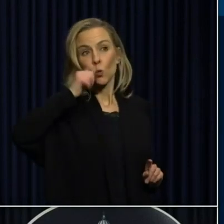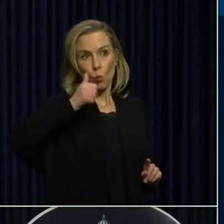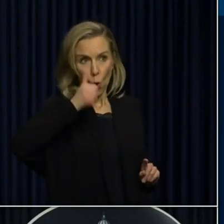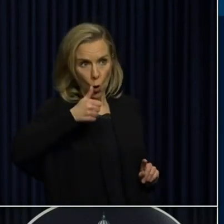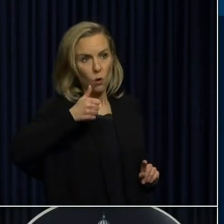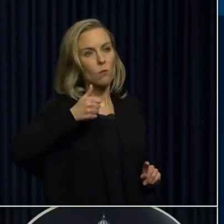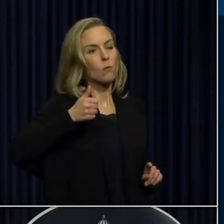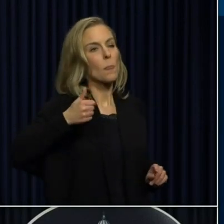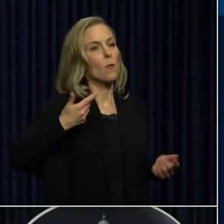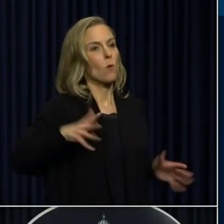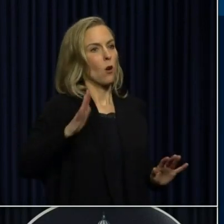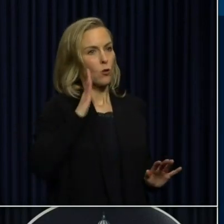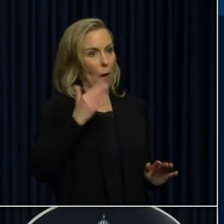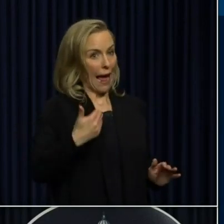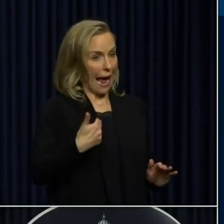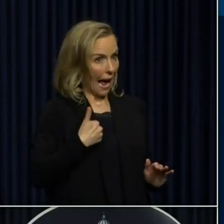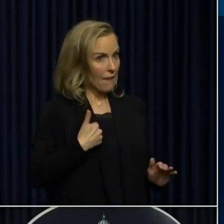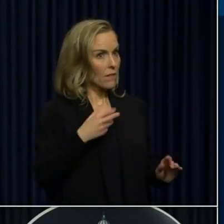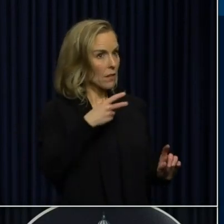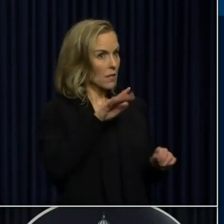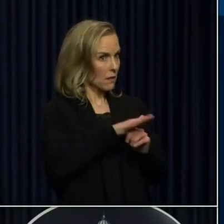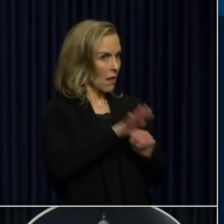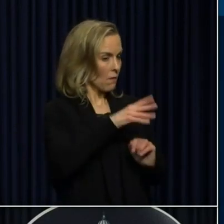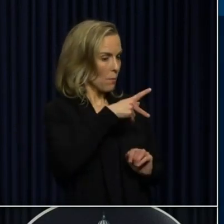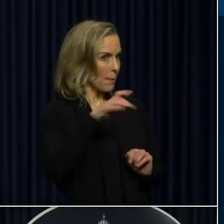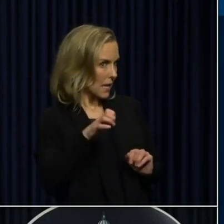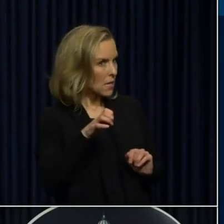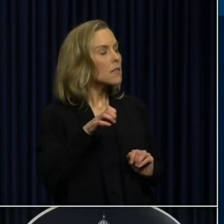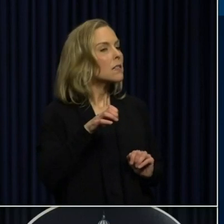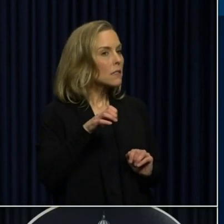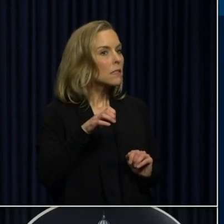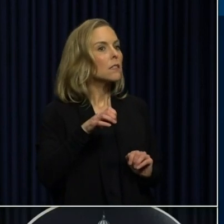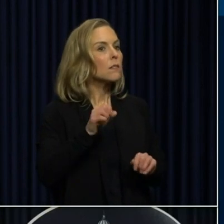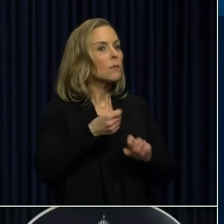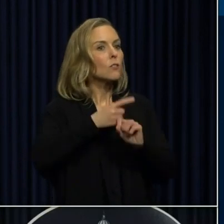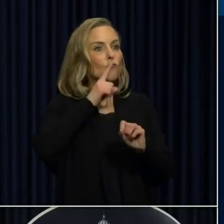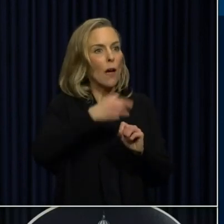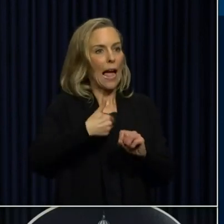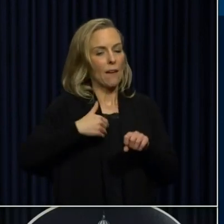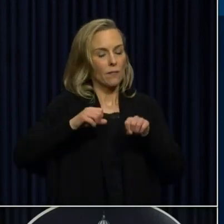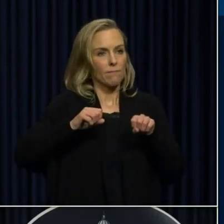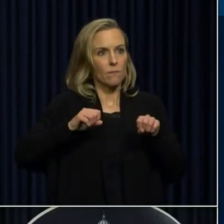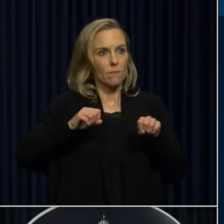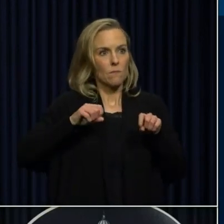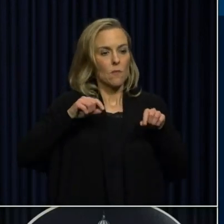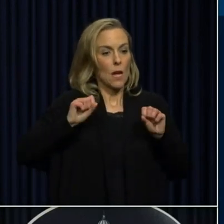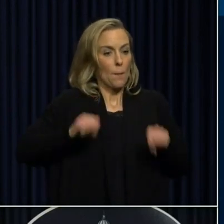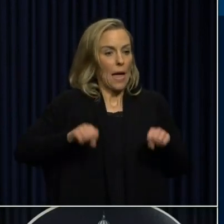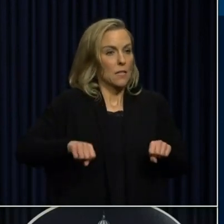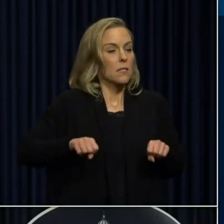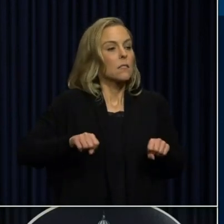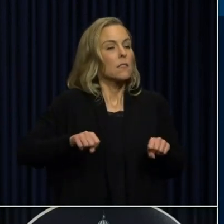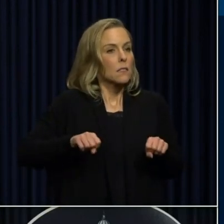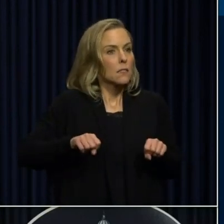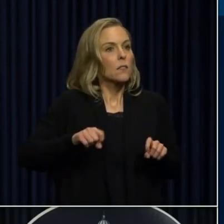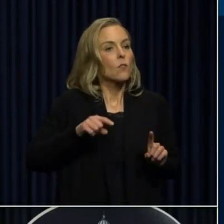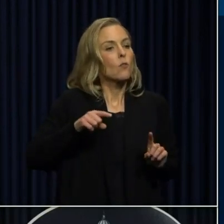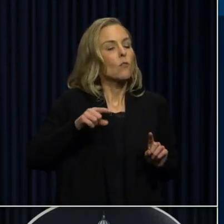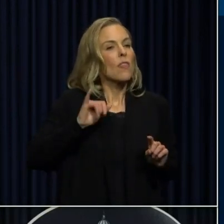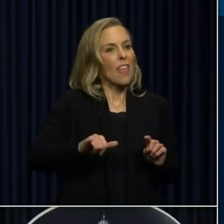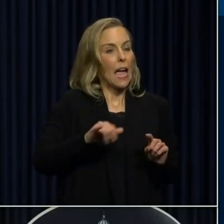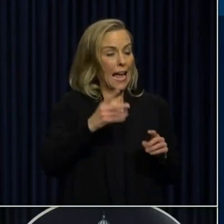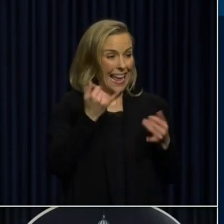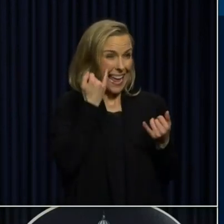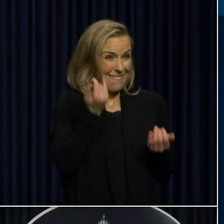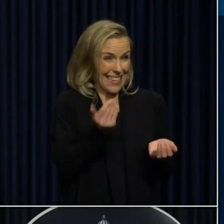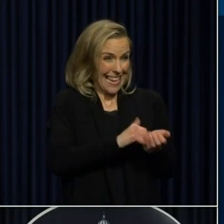that we know that we have the PPE on hand, that we still have the capacity to make sure that we can deal with that